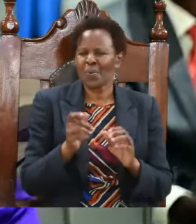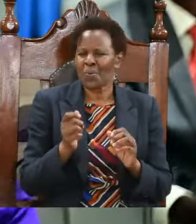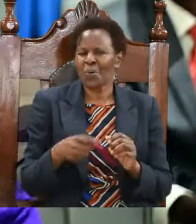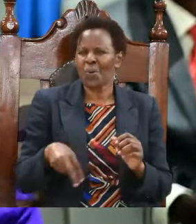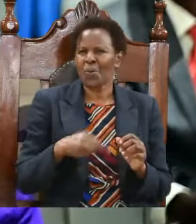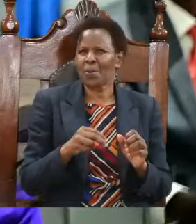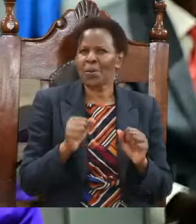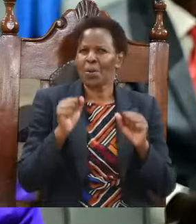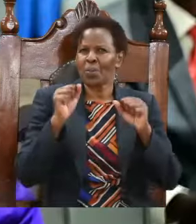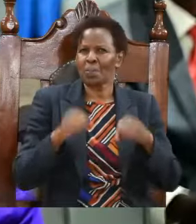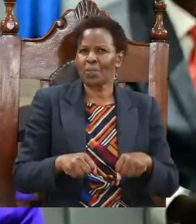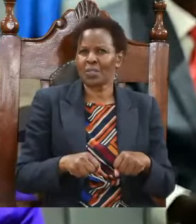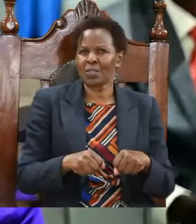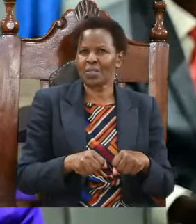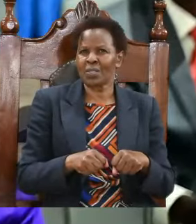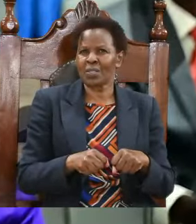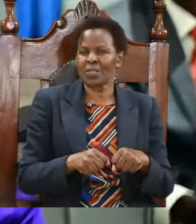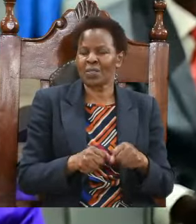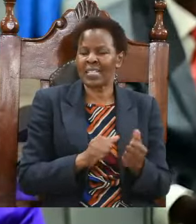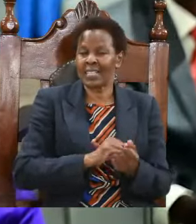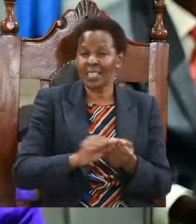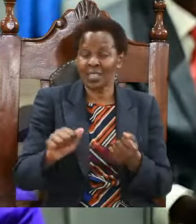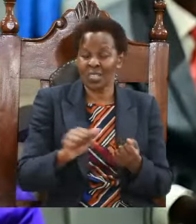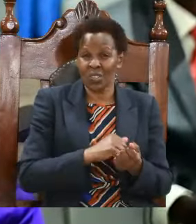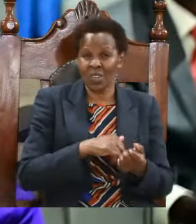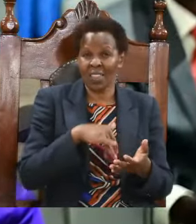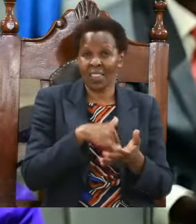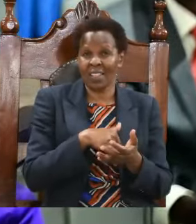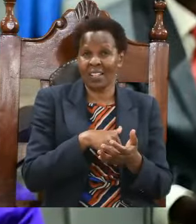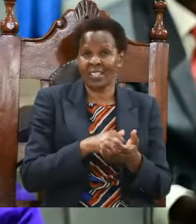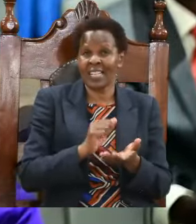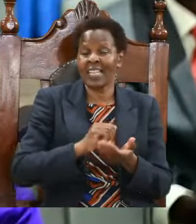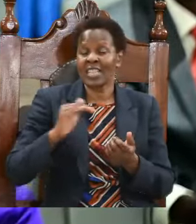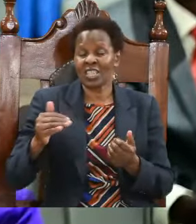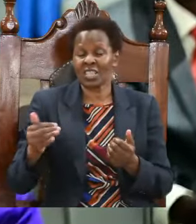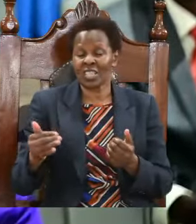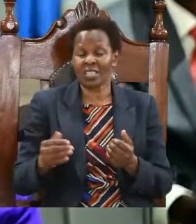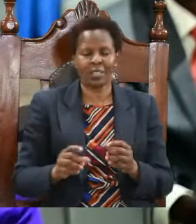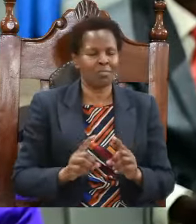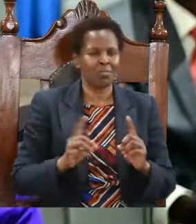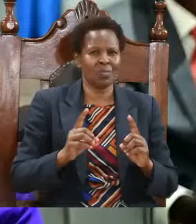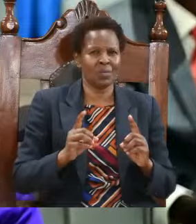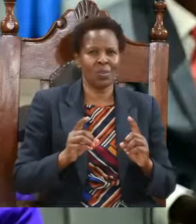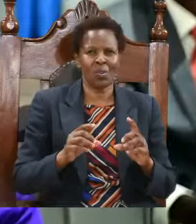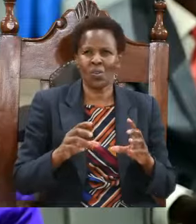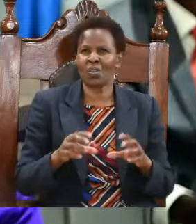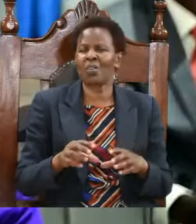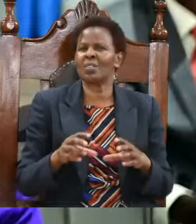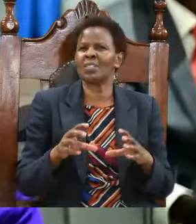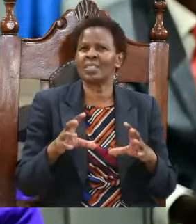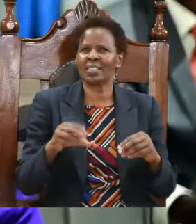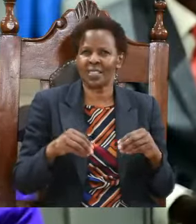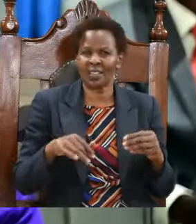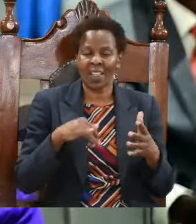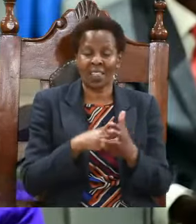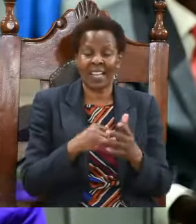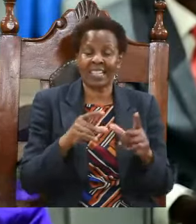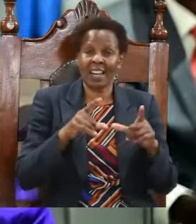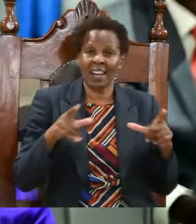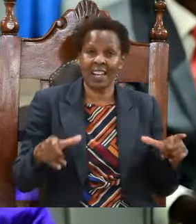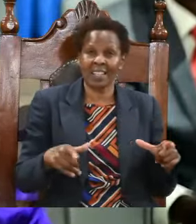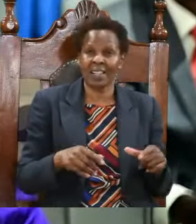able to conquer the city. We cannot be able to capture the land. These are big,